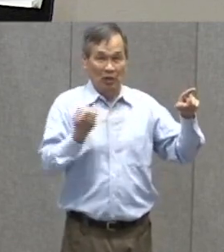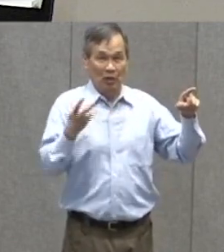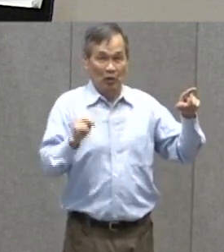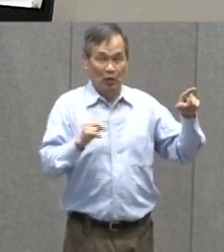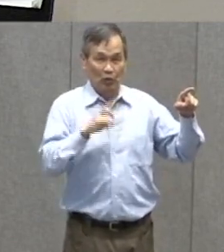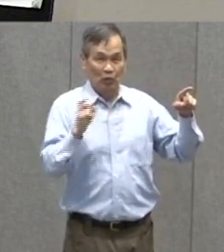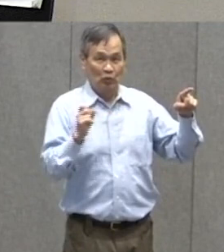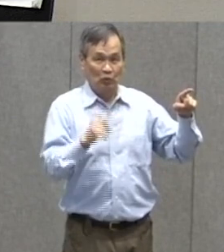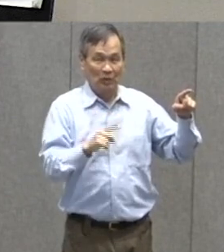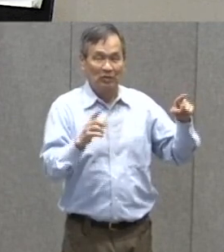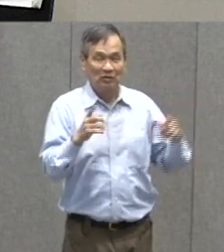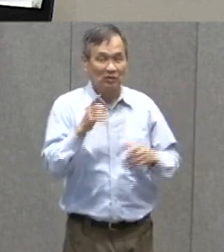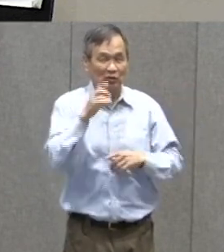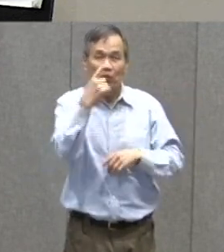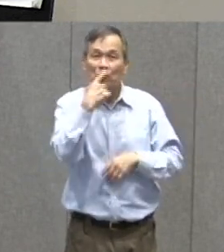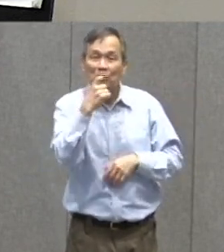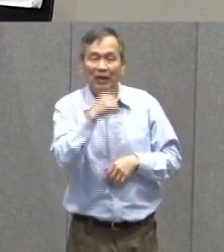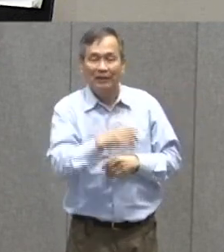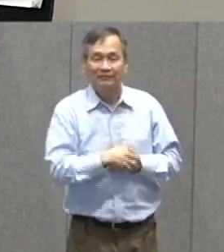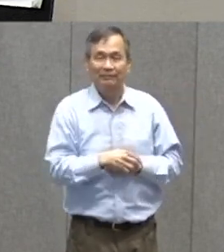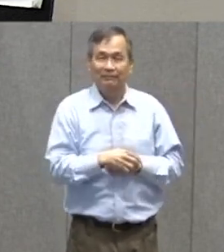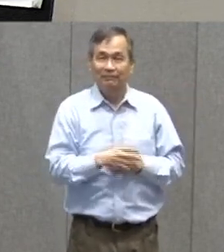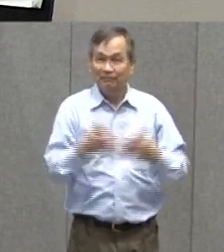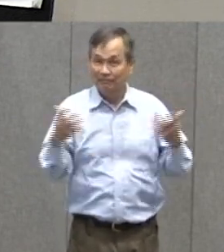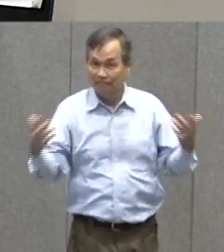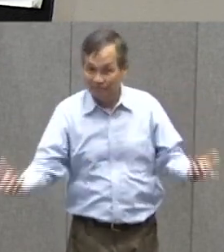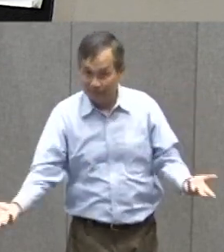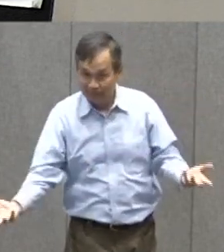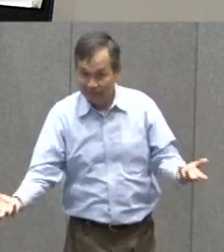What do you